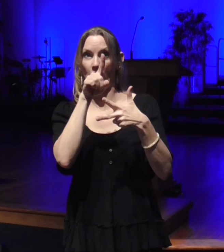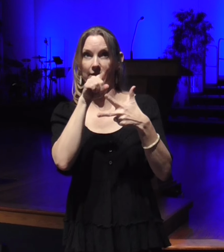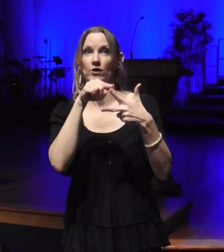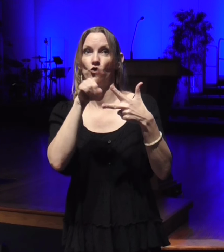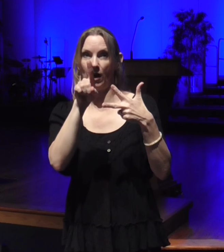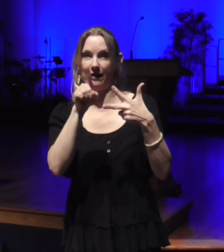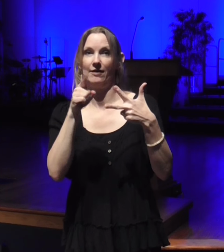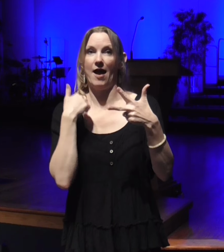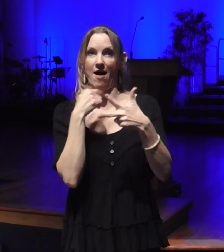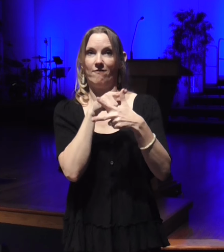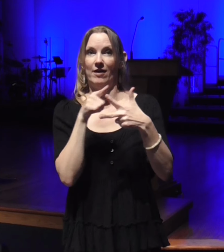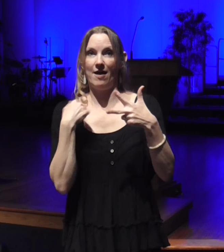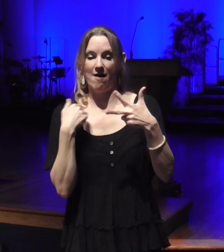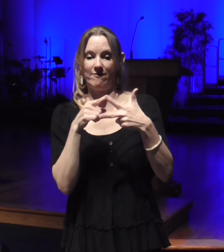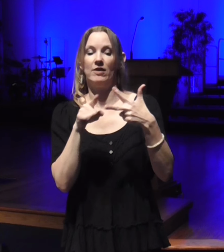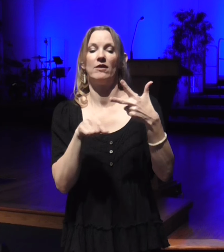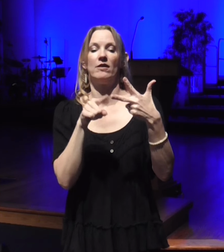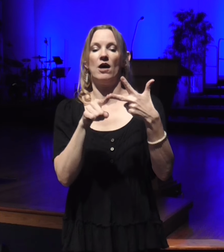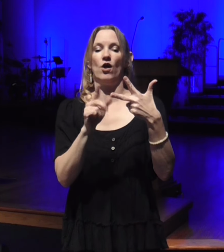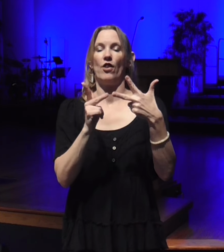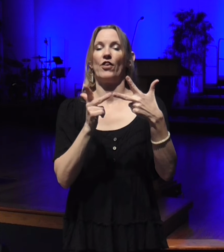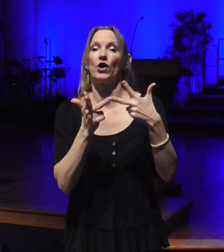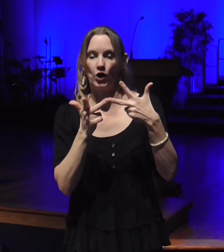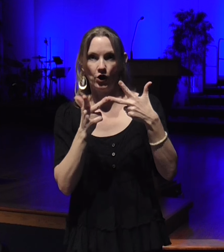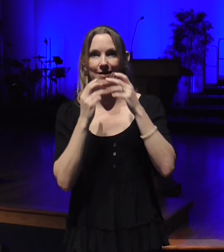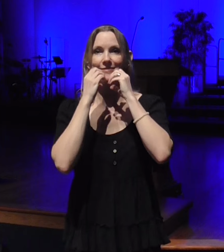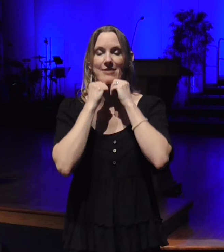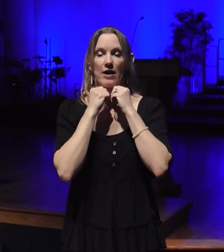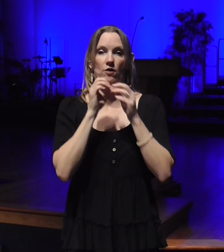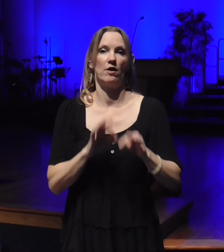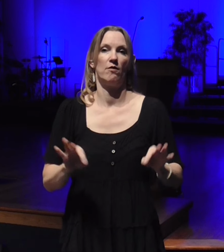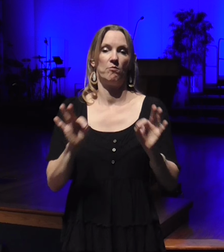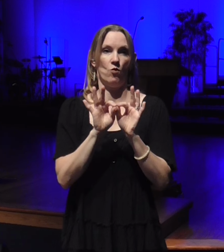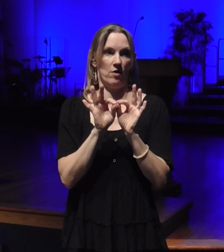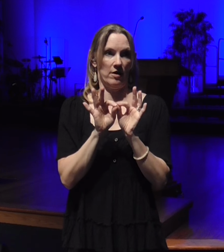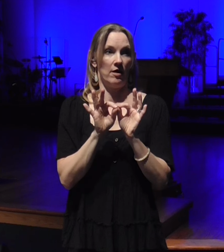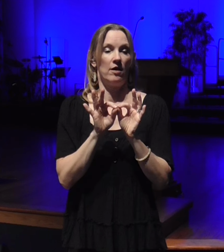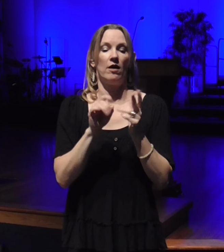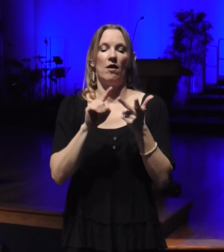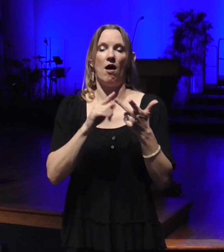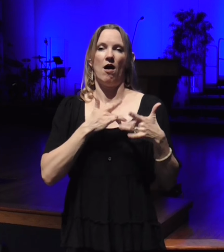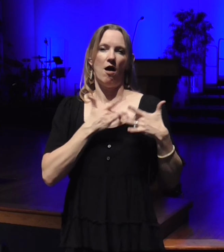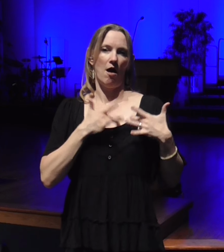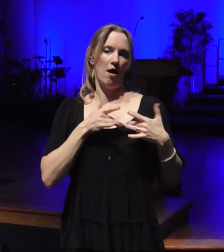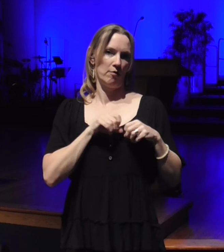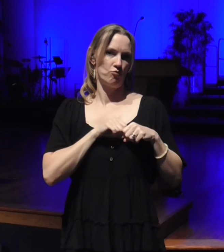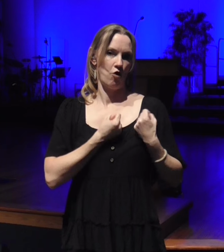far. Lastly, the 3rd sacred and important key: a broken heart.